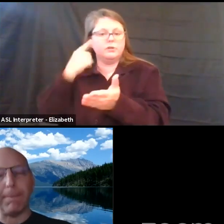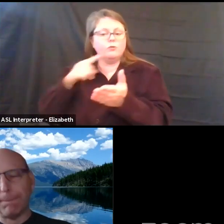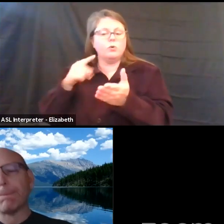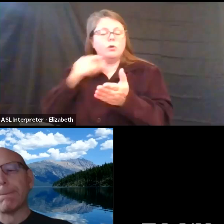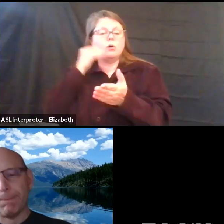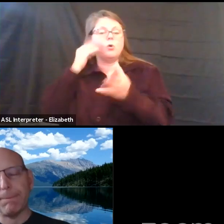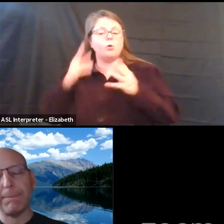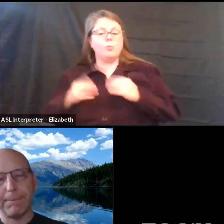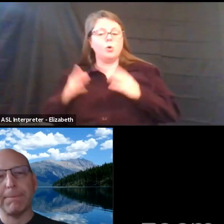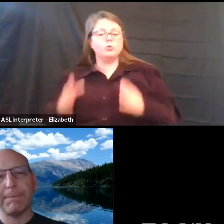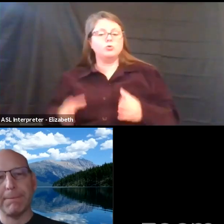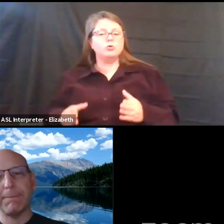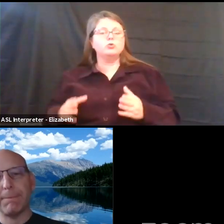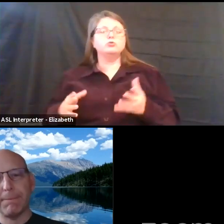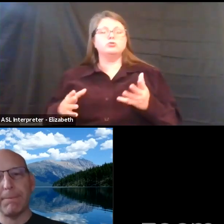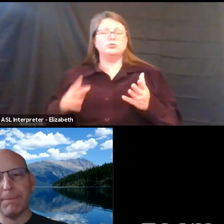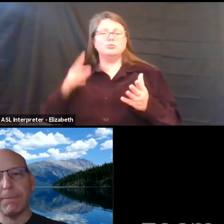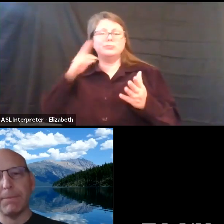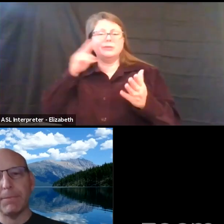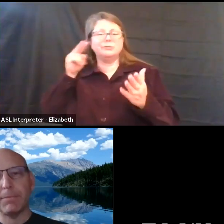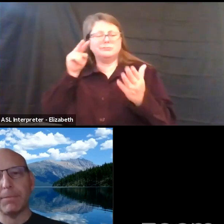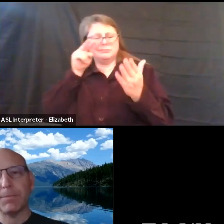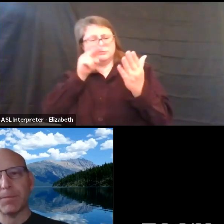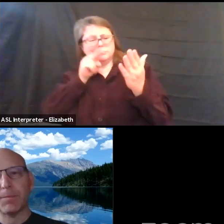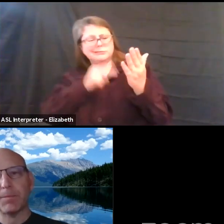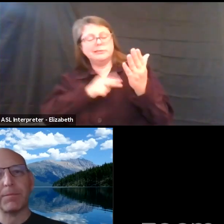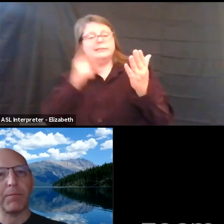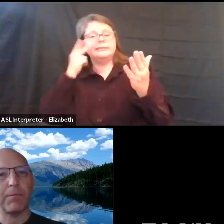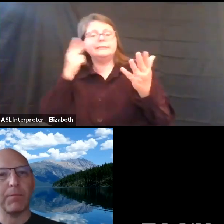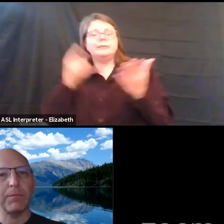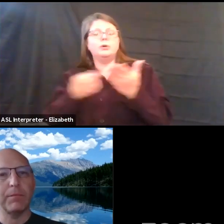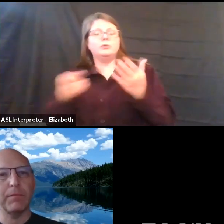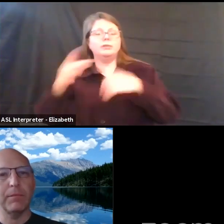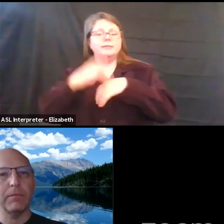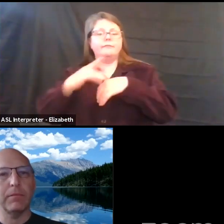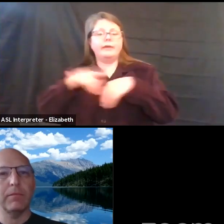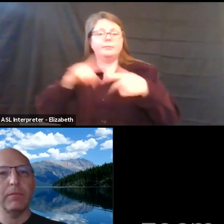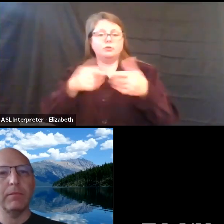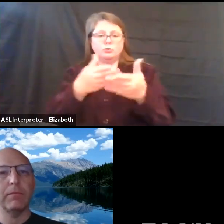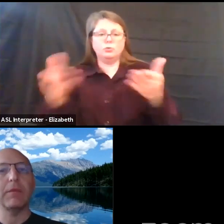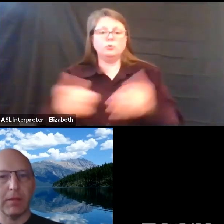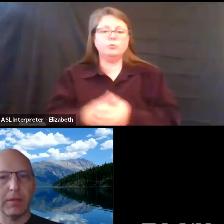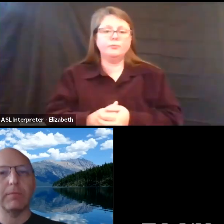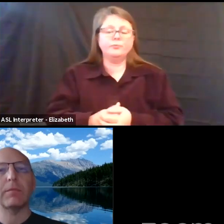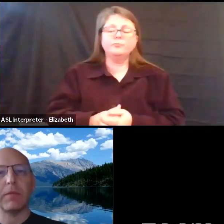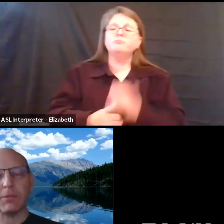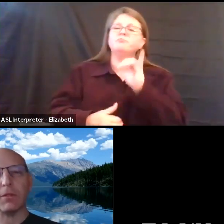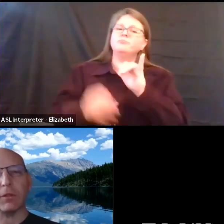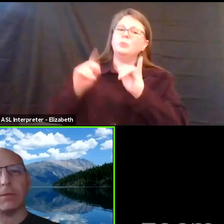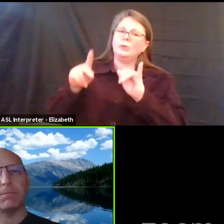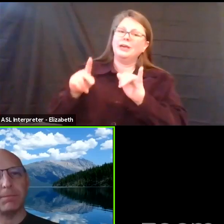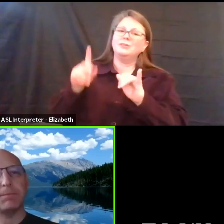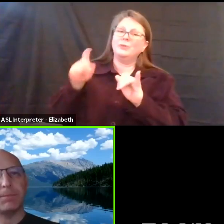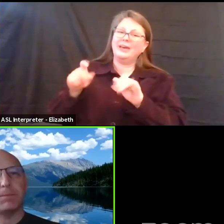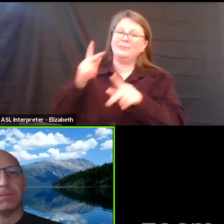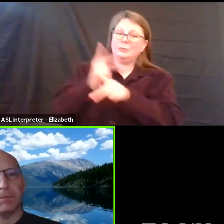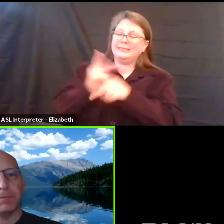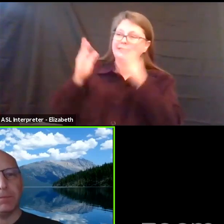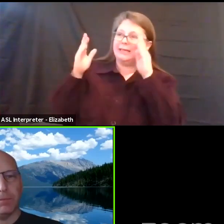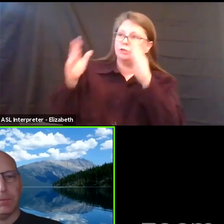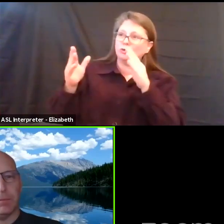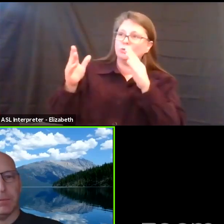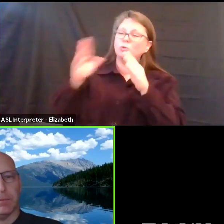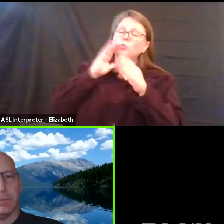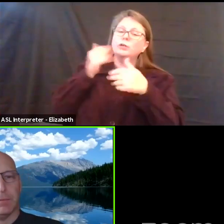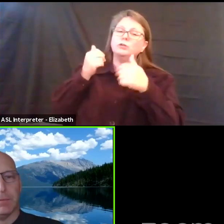tuned, but we're gonna do our best to help make it a reasonably negotiable process. Absolutely. Thank you so